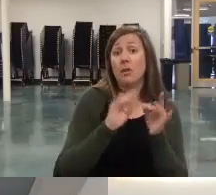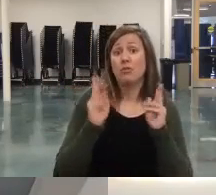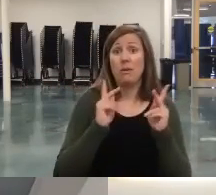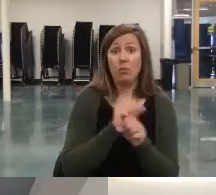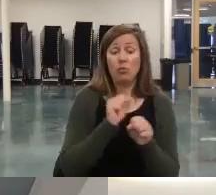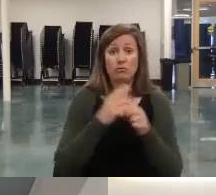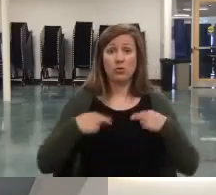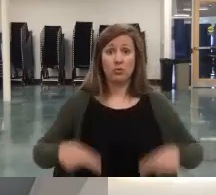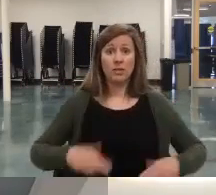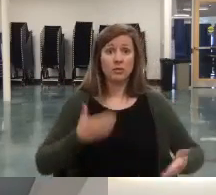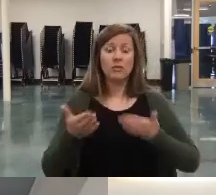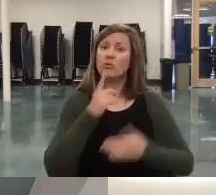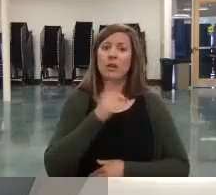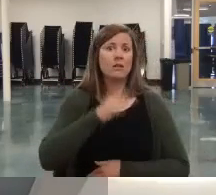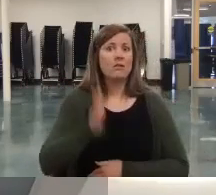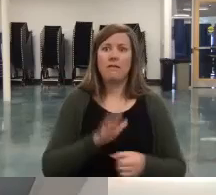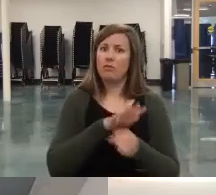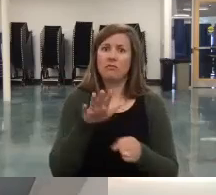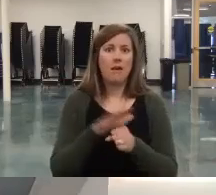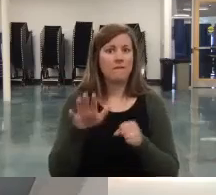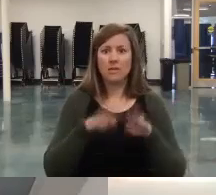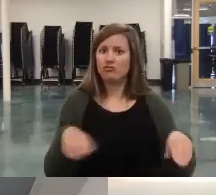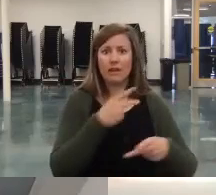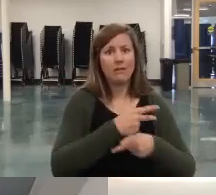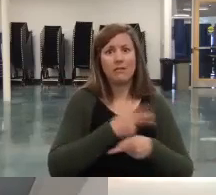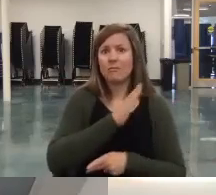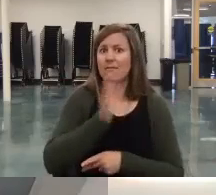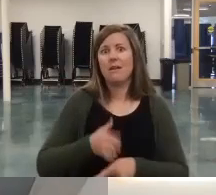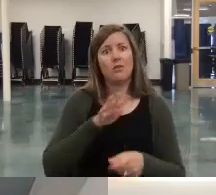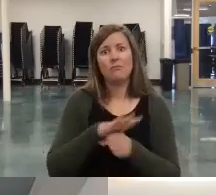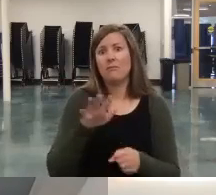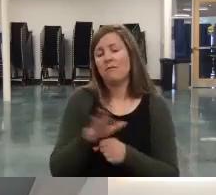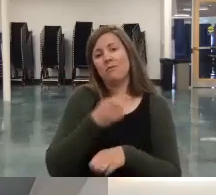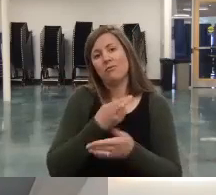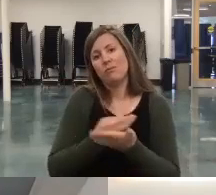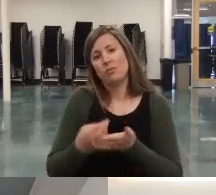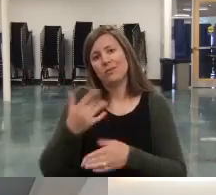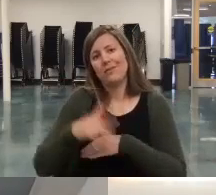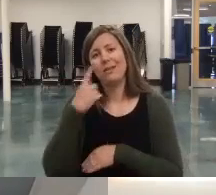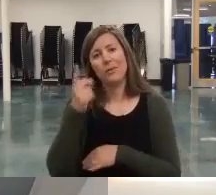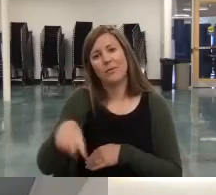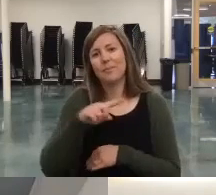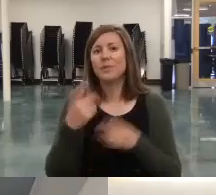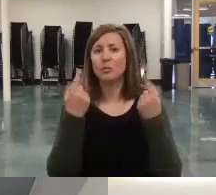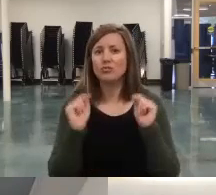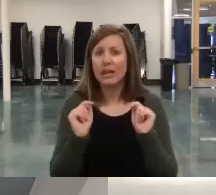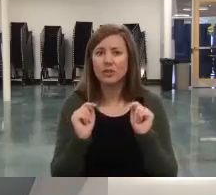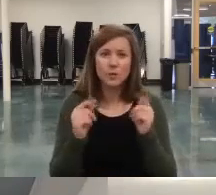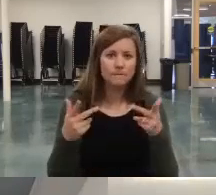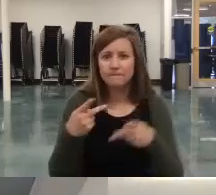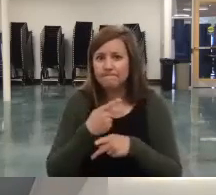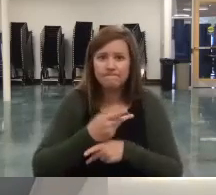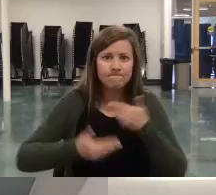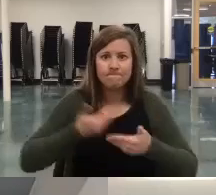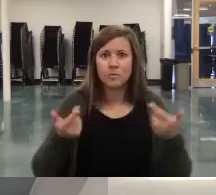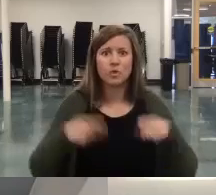business, there's never enough childcare and never enough childcare assistance funding, and we're all trying to navigate that during these